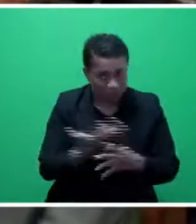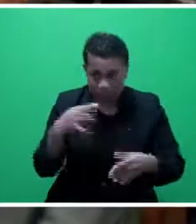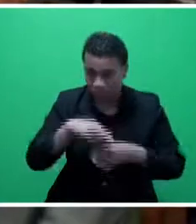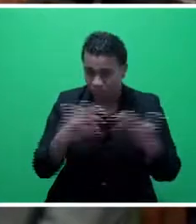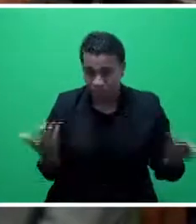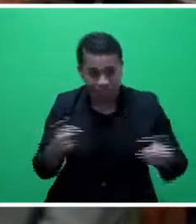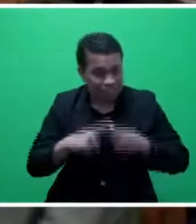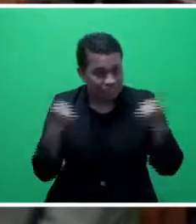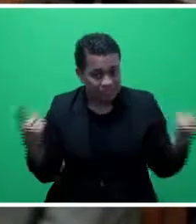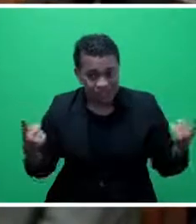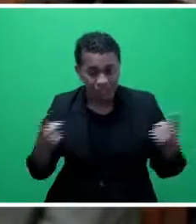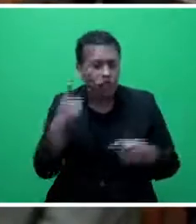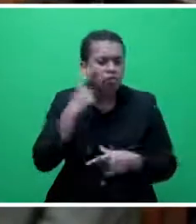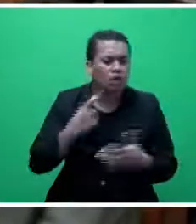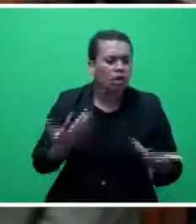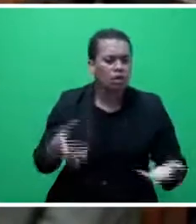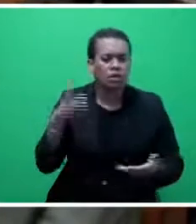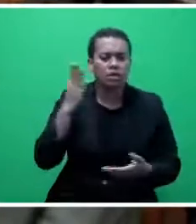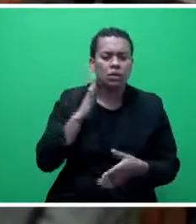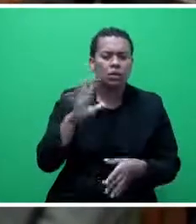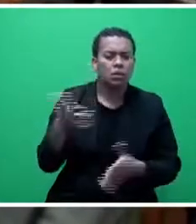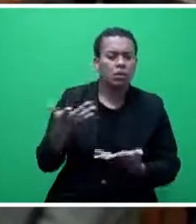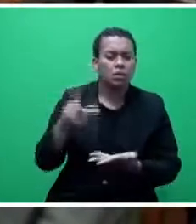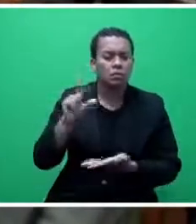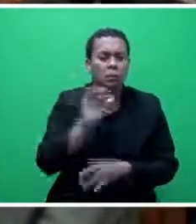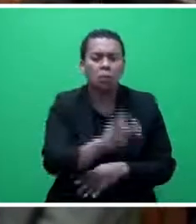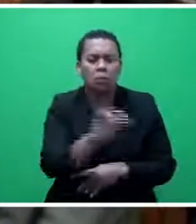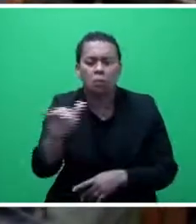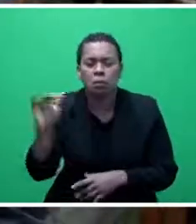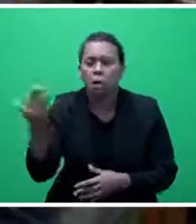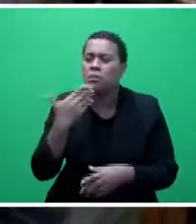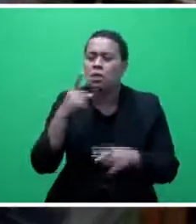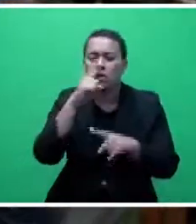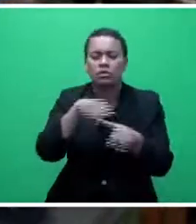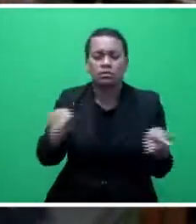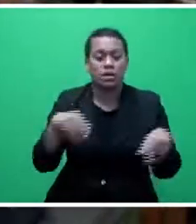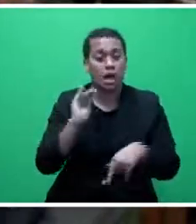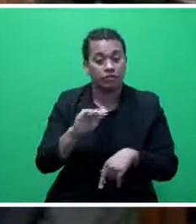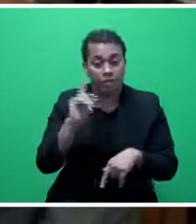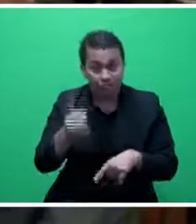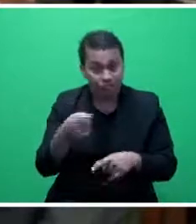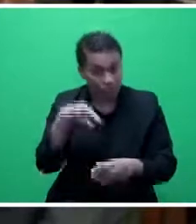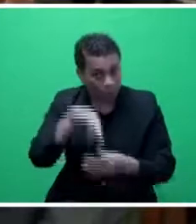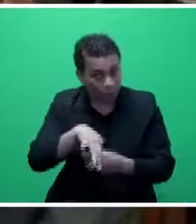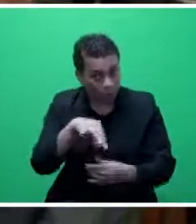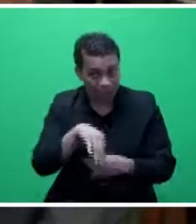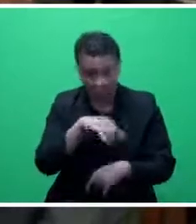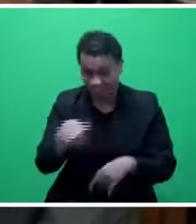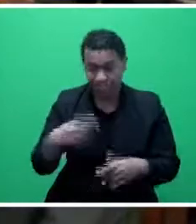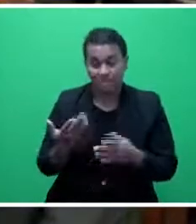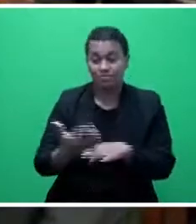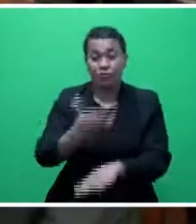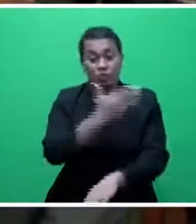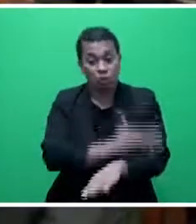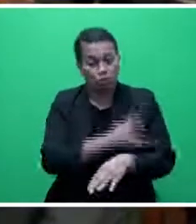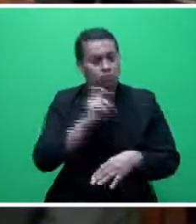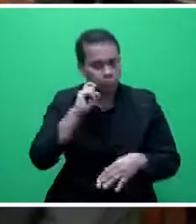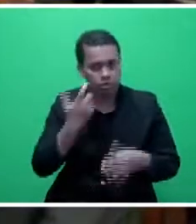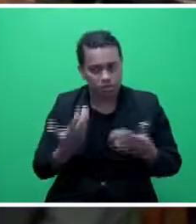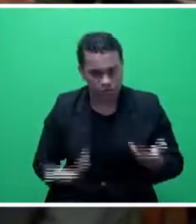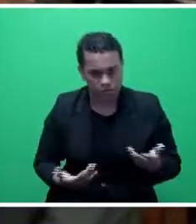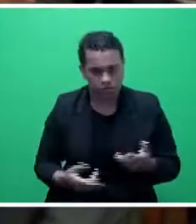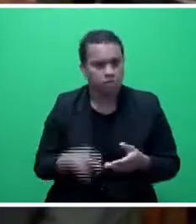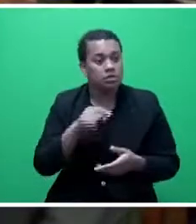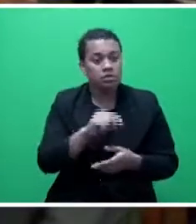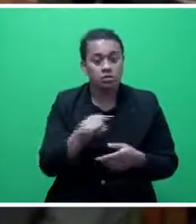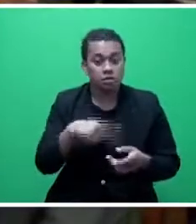appeal. You try and appeal to people at election time, I'll bring down the price of beer and lamb chops. We are not appealing to anybody. What we are